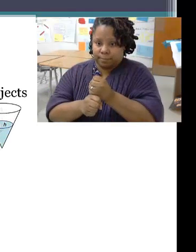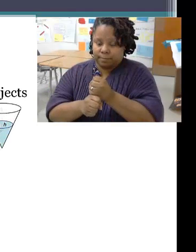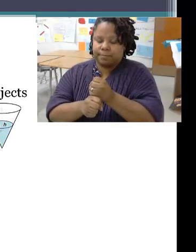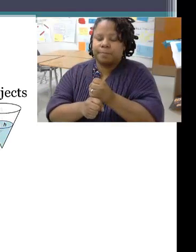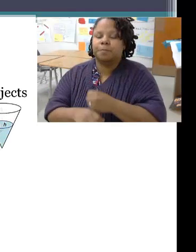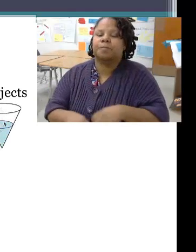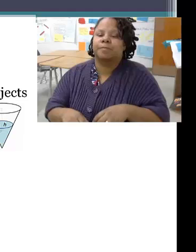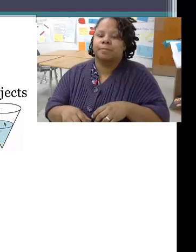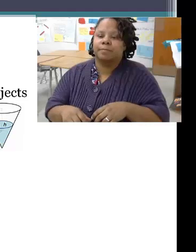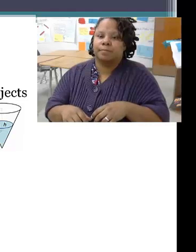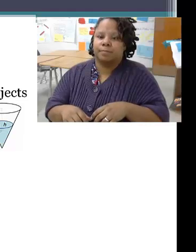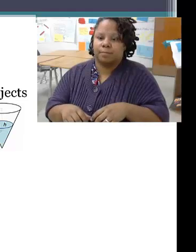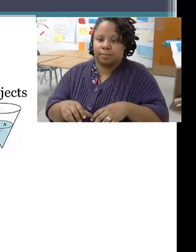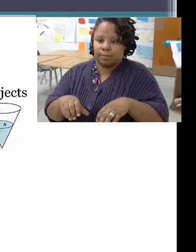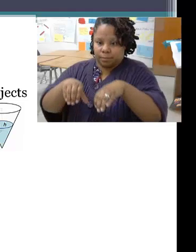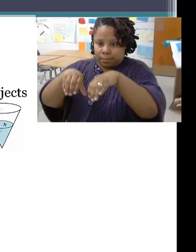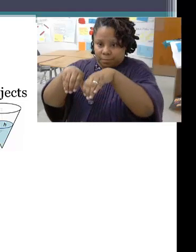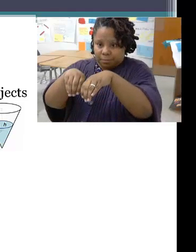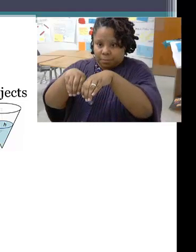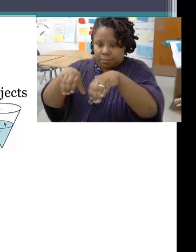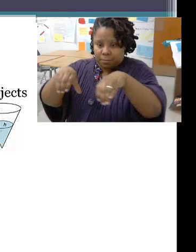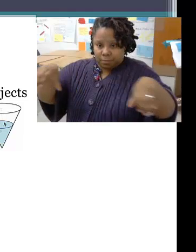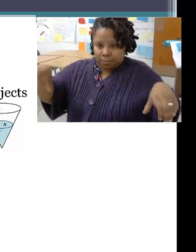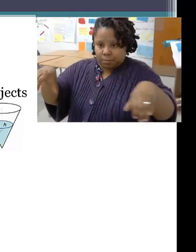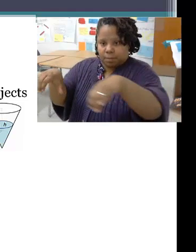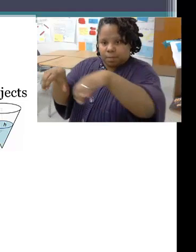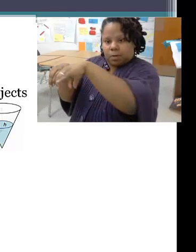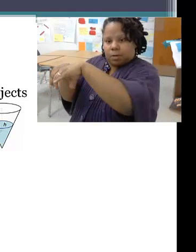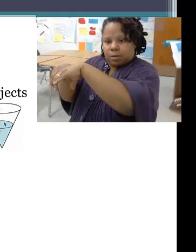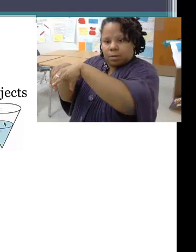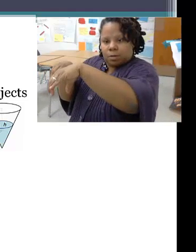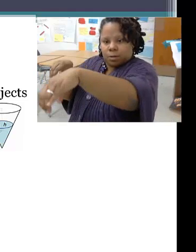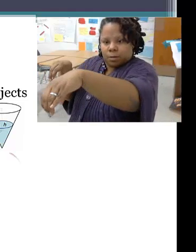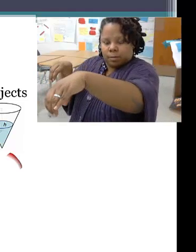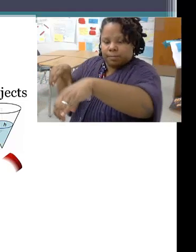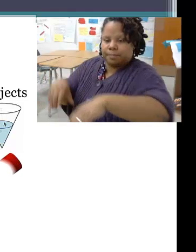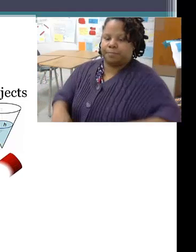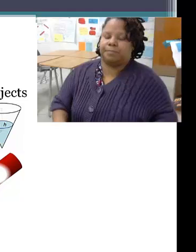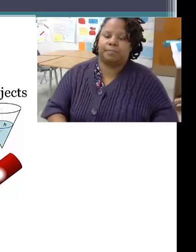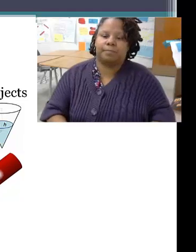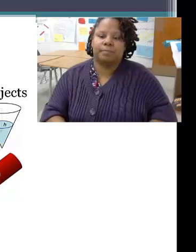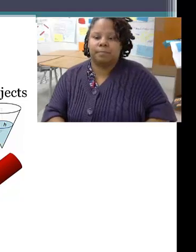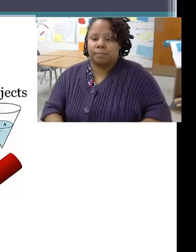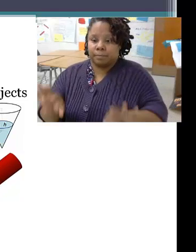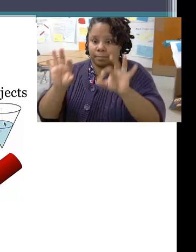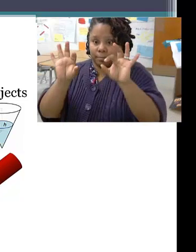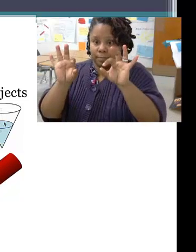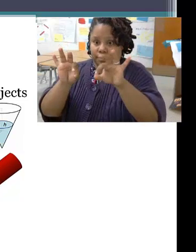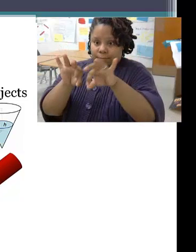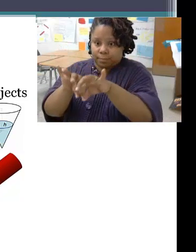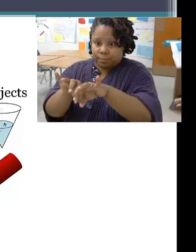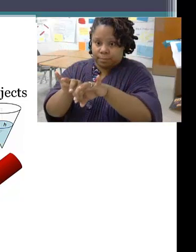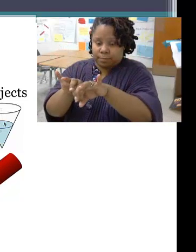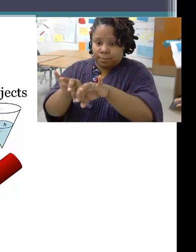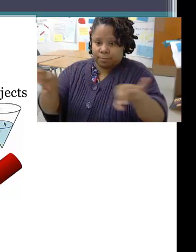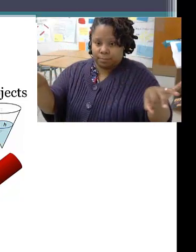shape. For a cylinder, we would use DCL C hand shape, 2 hands. For a pipe or something similar to a pipe, which is